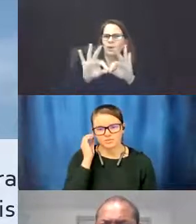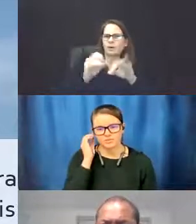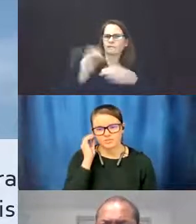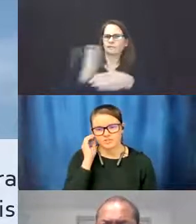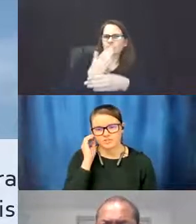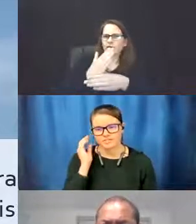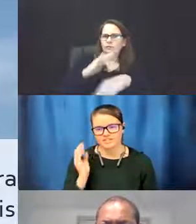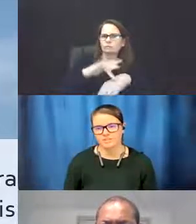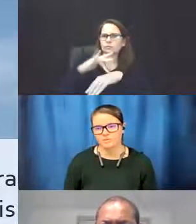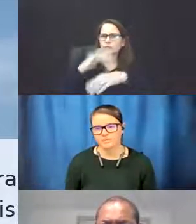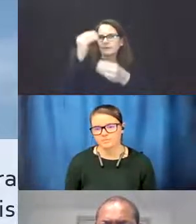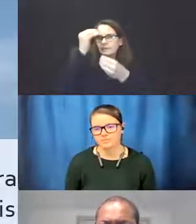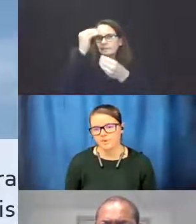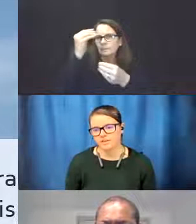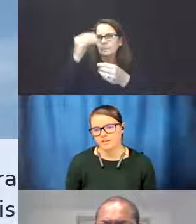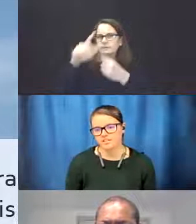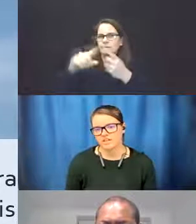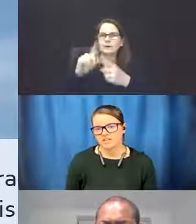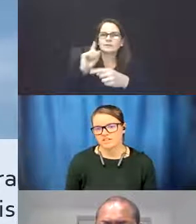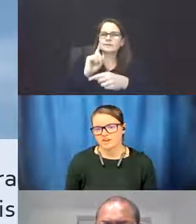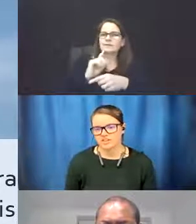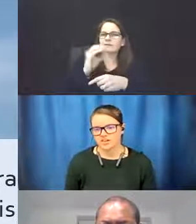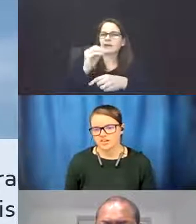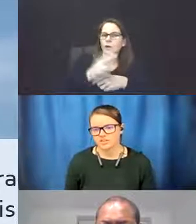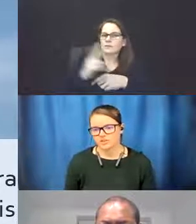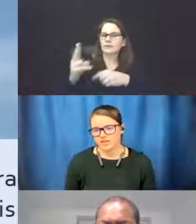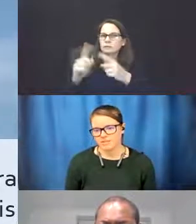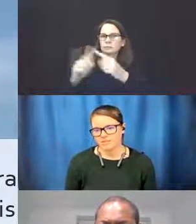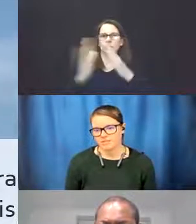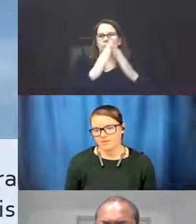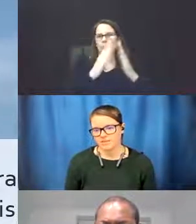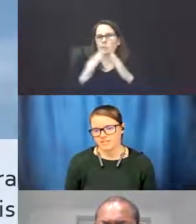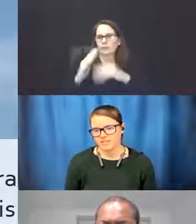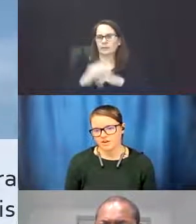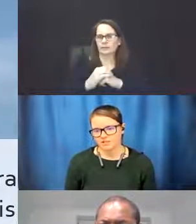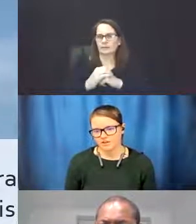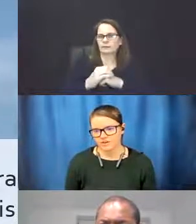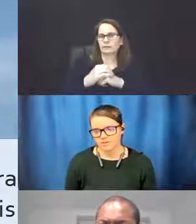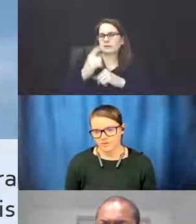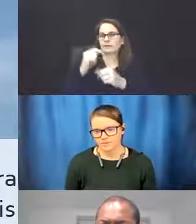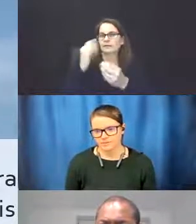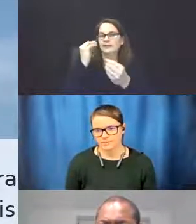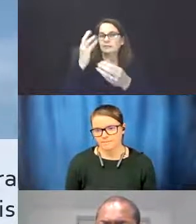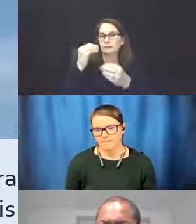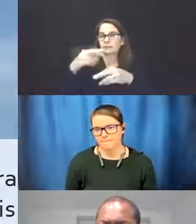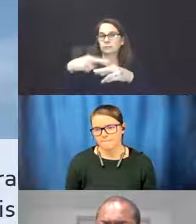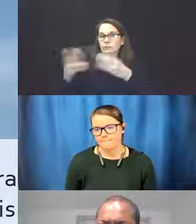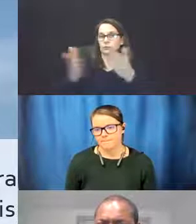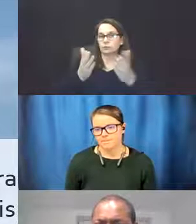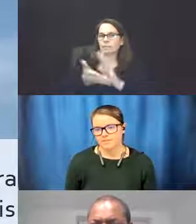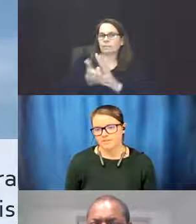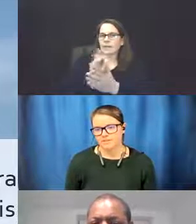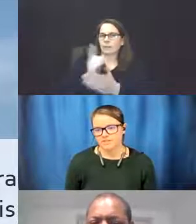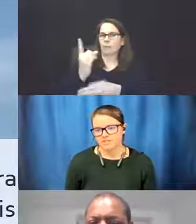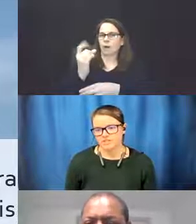about referral services, and it was really important that we shared information about the deaf and hard of hearing community.